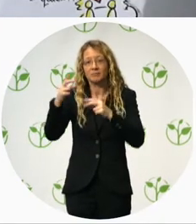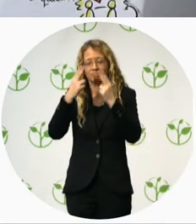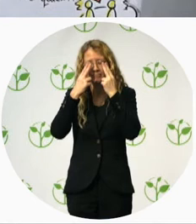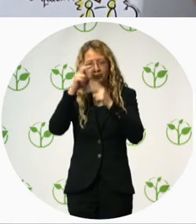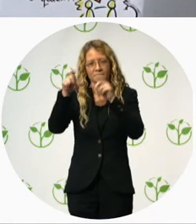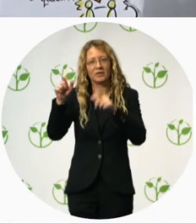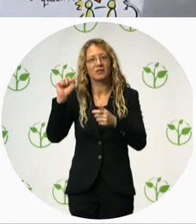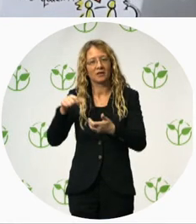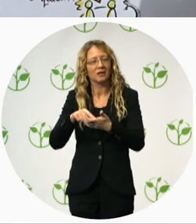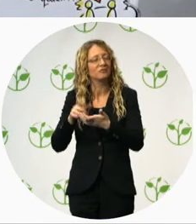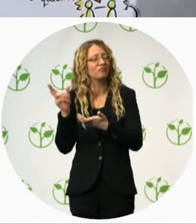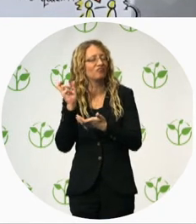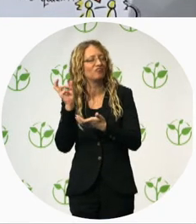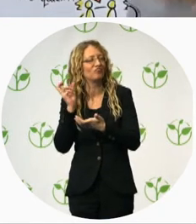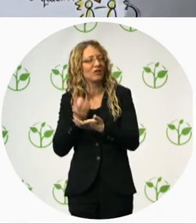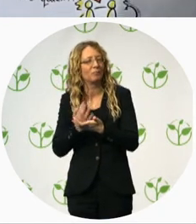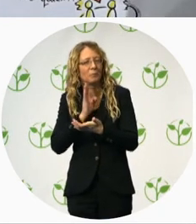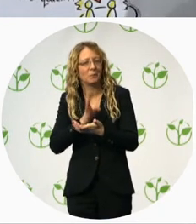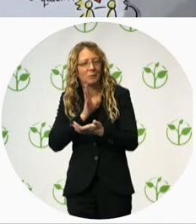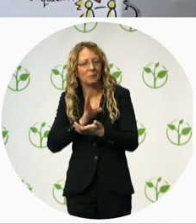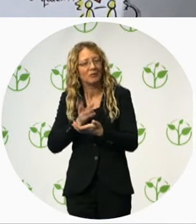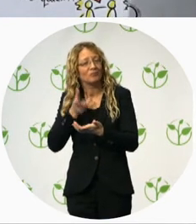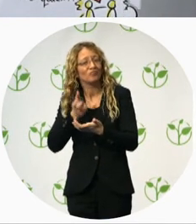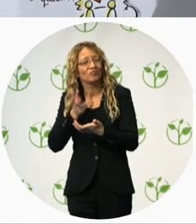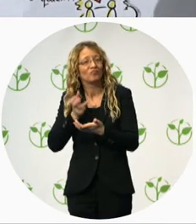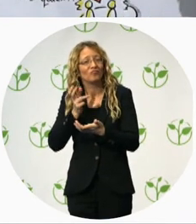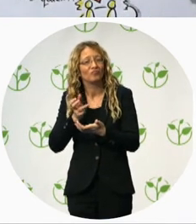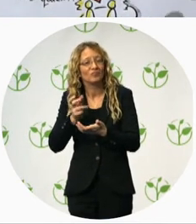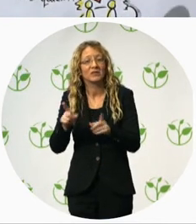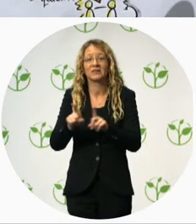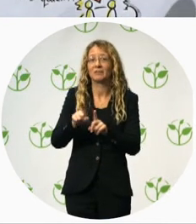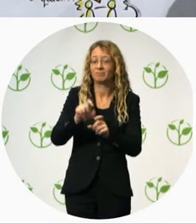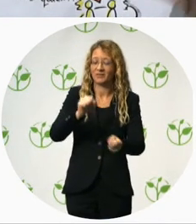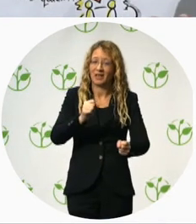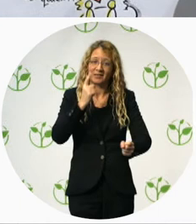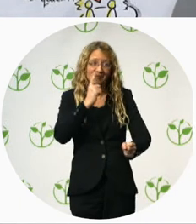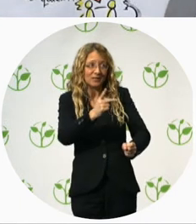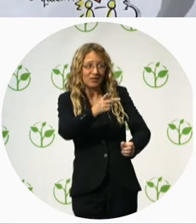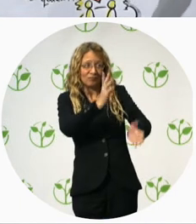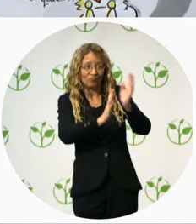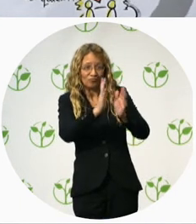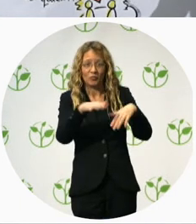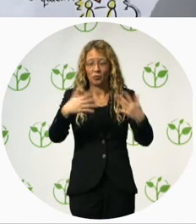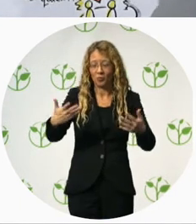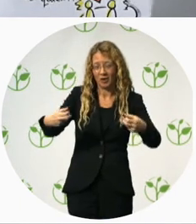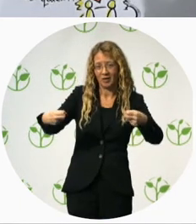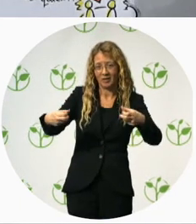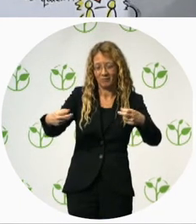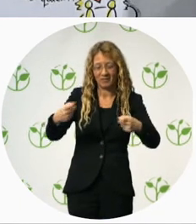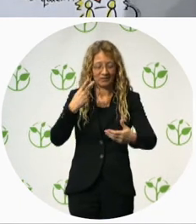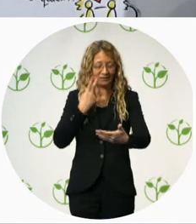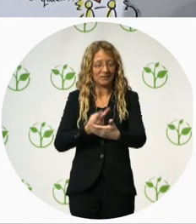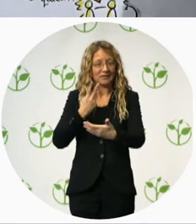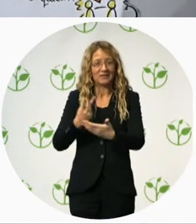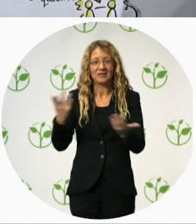language interpretation and high contrast subtitles so that deaf people have the possibility to understand